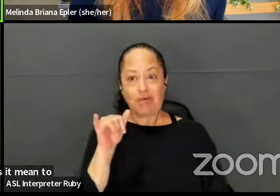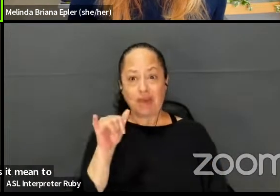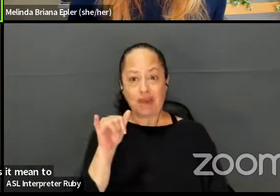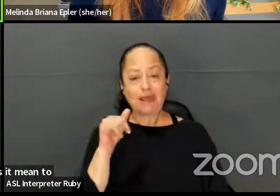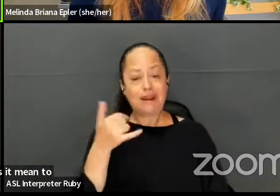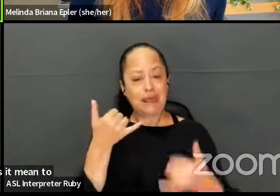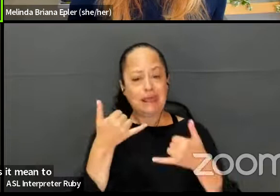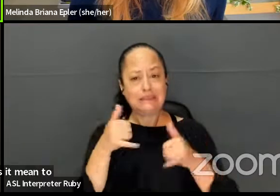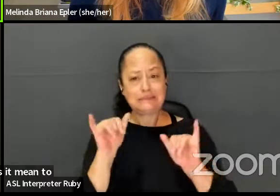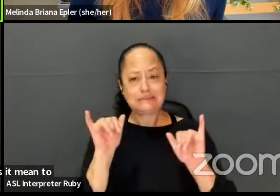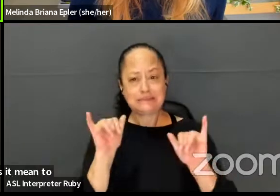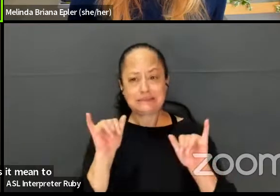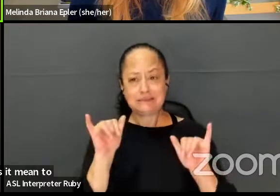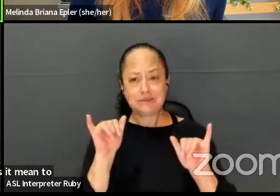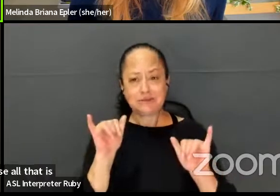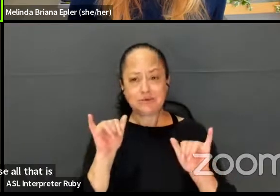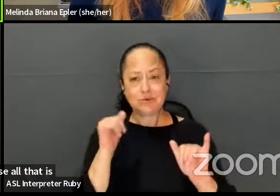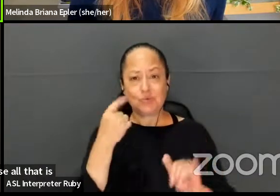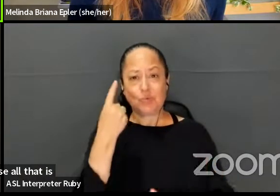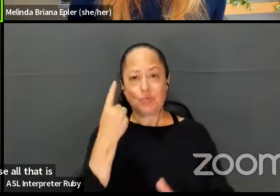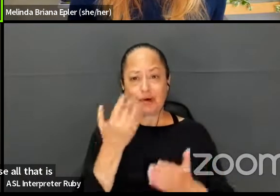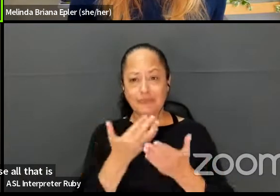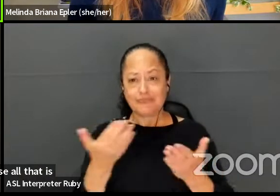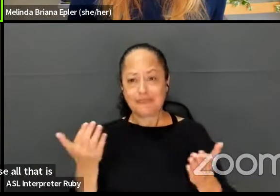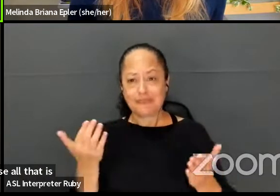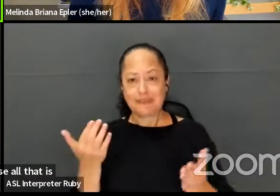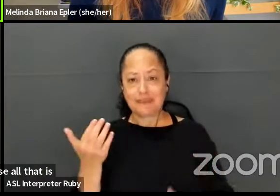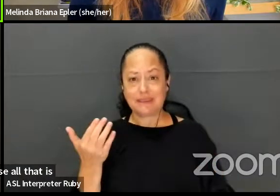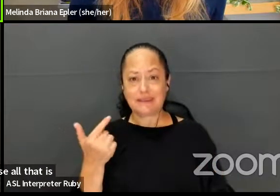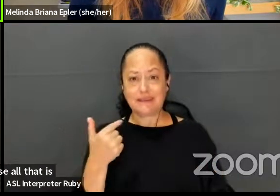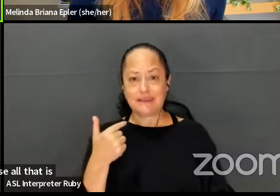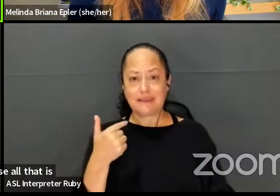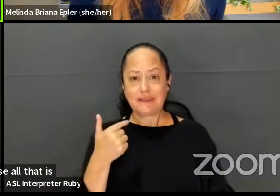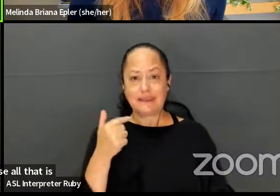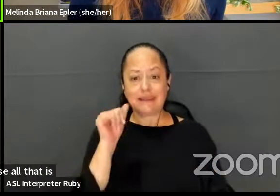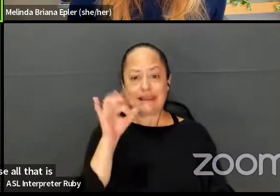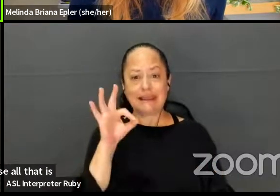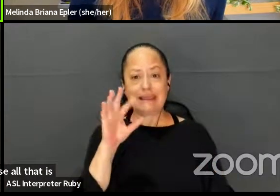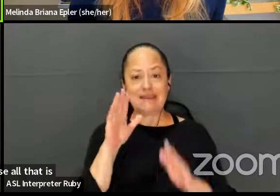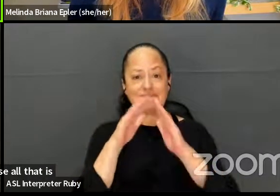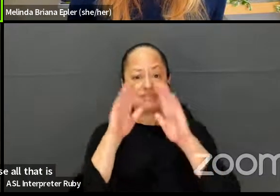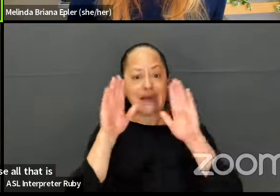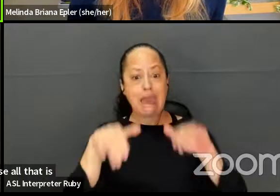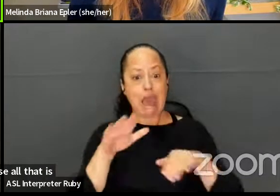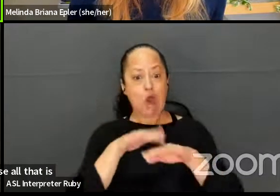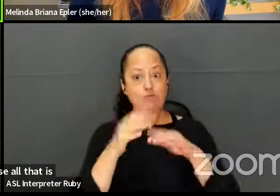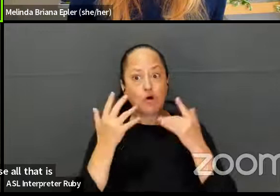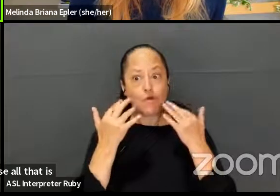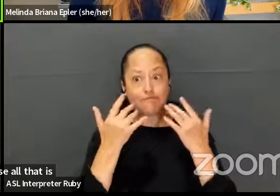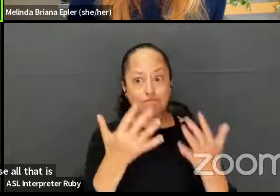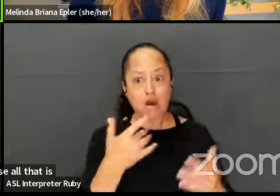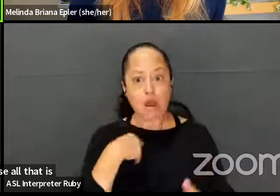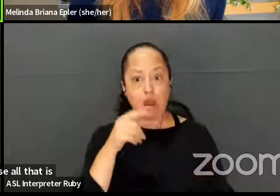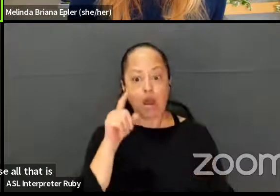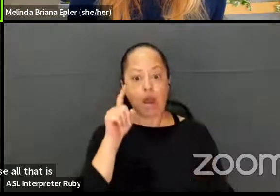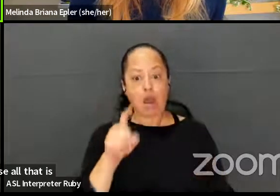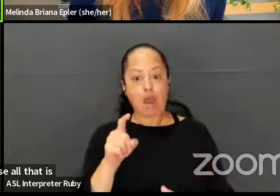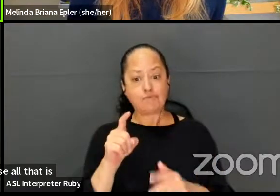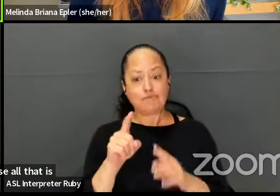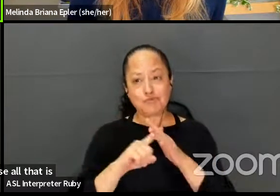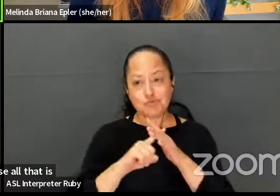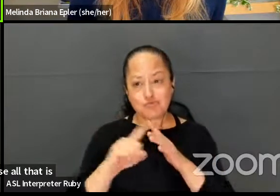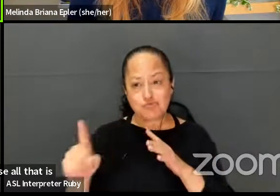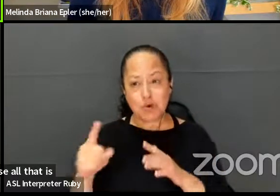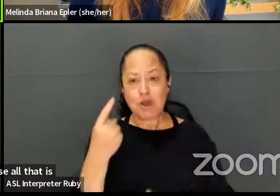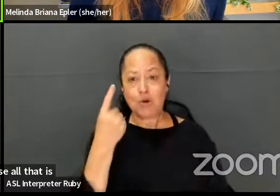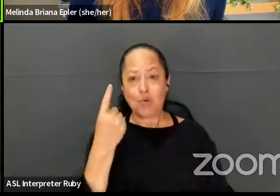still do that. And one of the things if the house goes on fire and I have to run, the one thing I take with